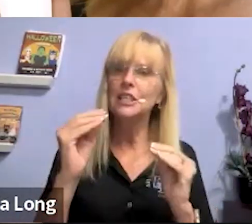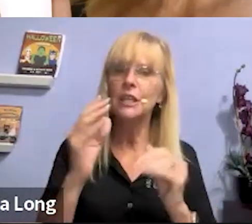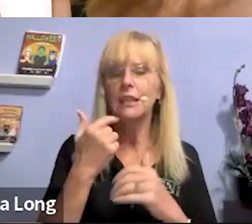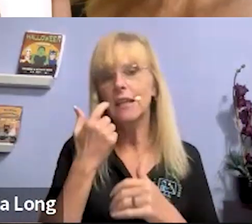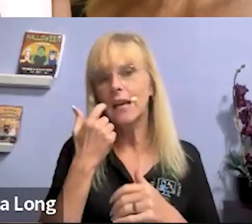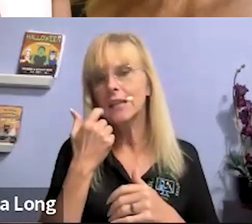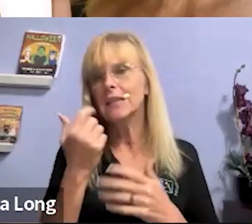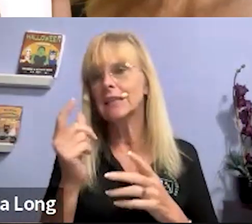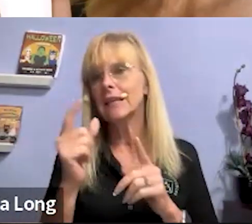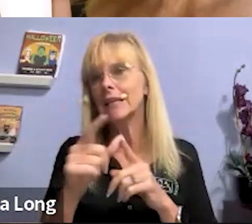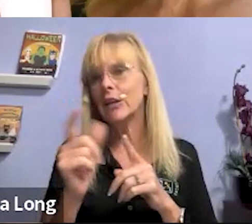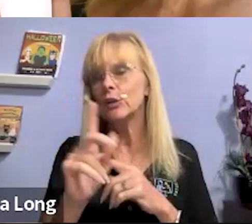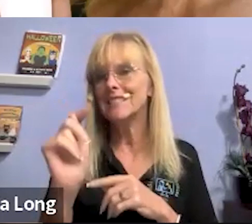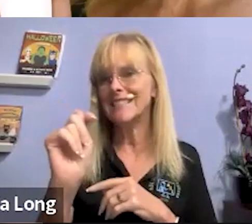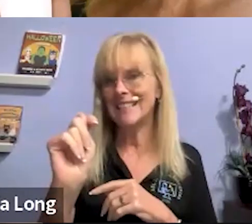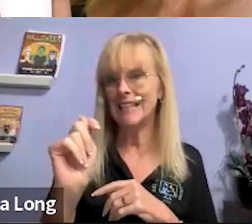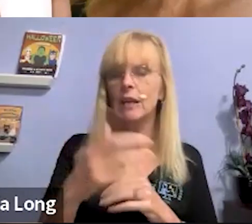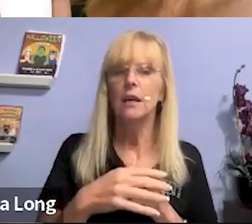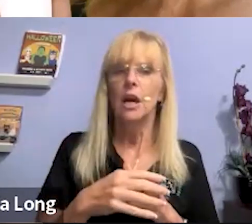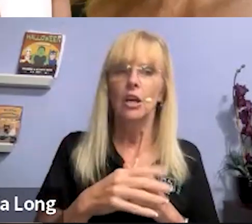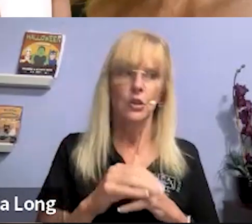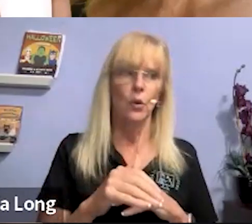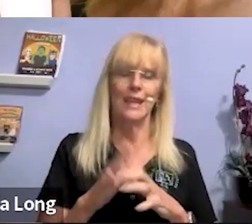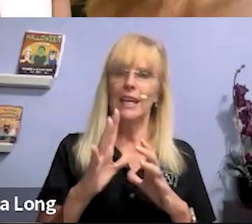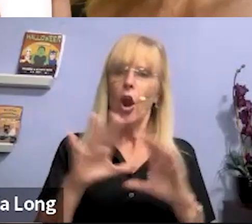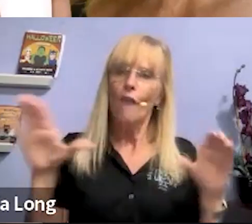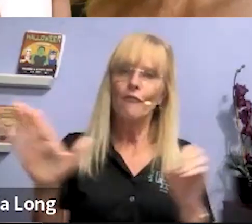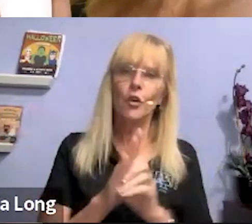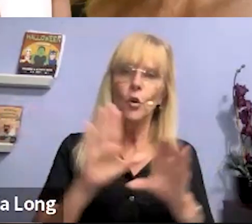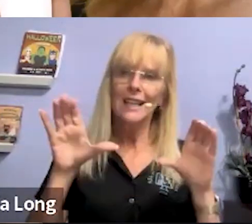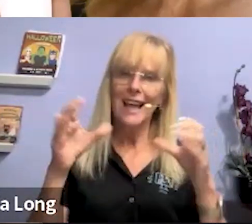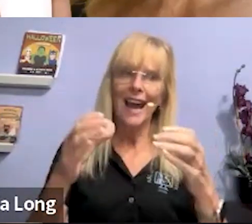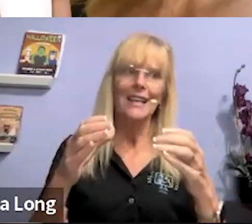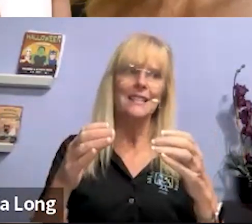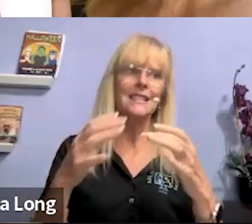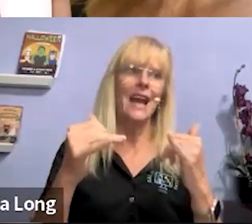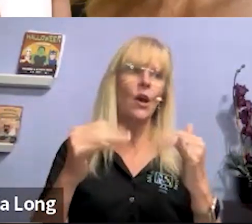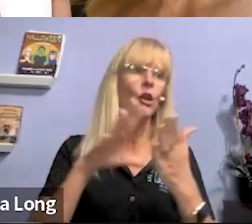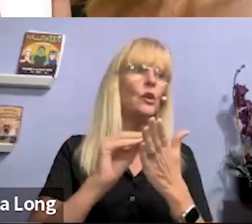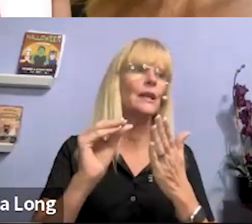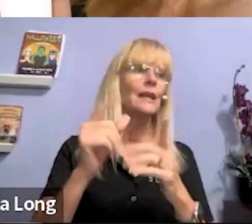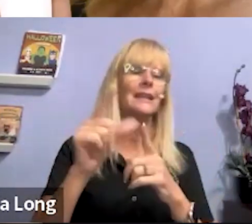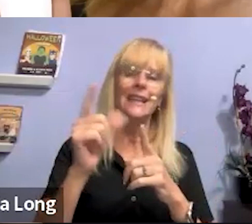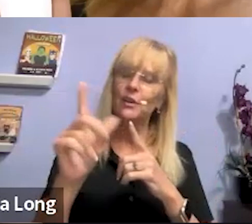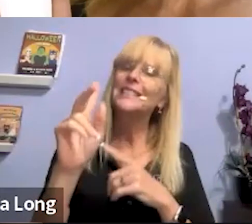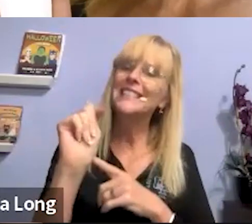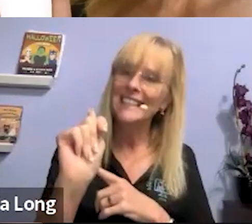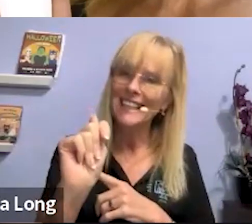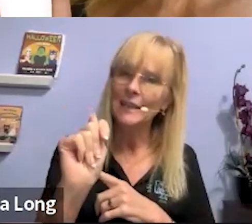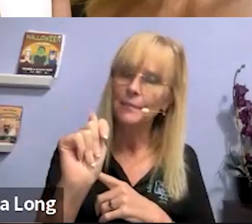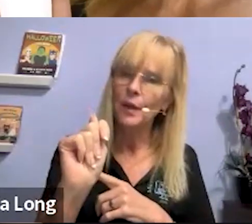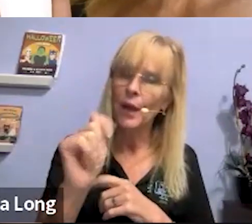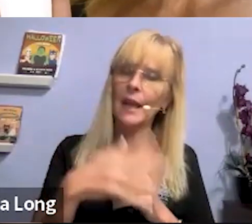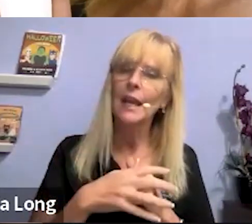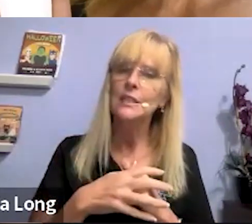you're teaching like the letter T. So the full class is now learning the letter